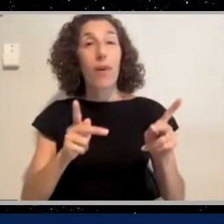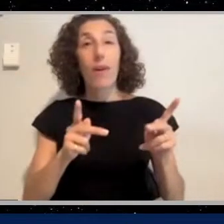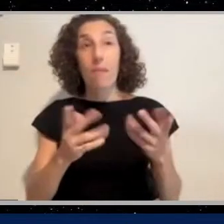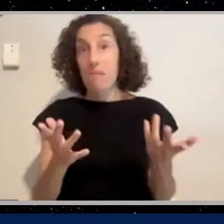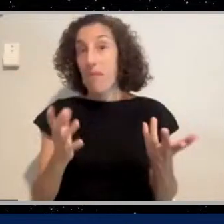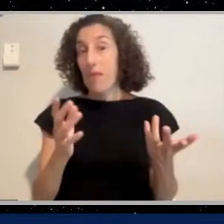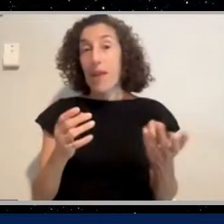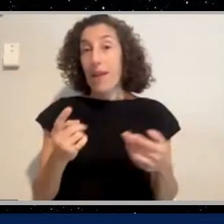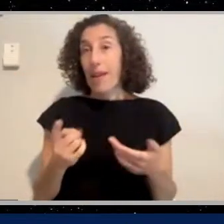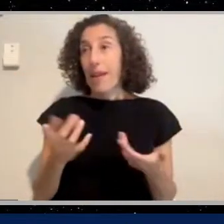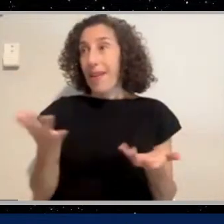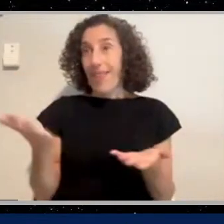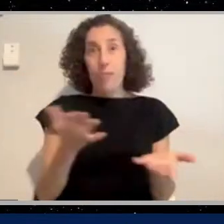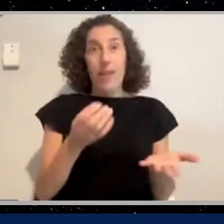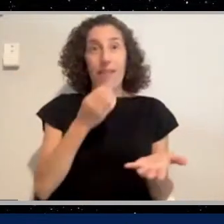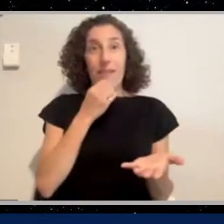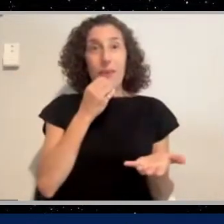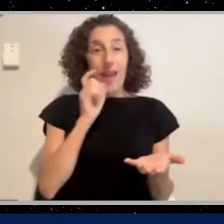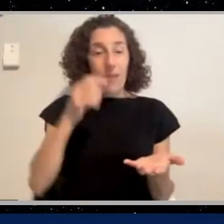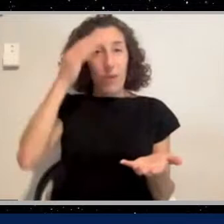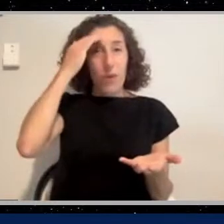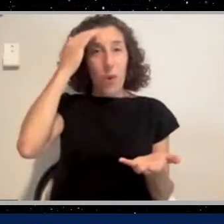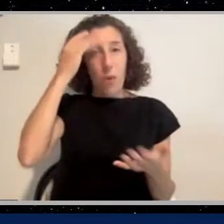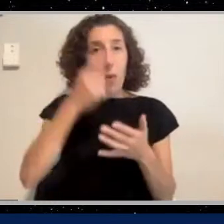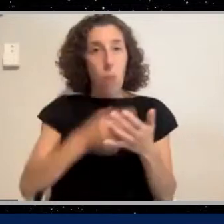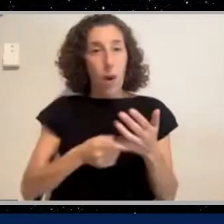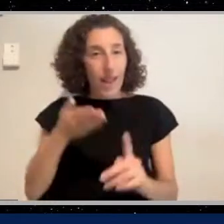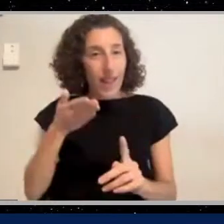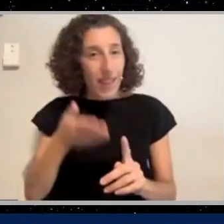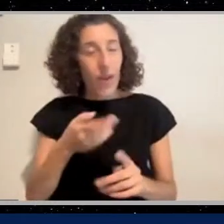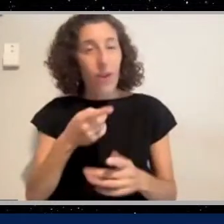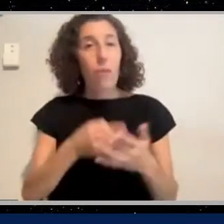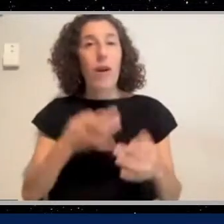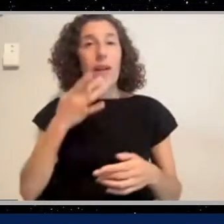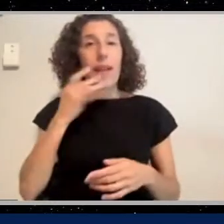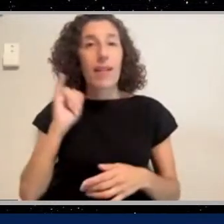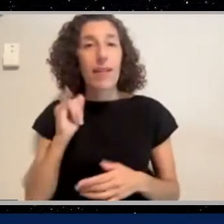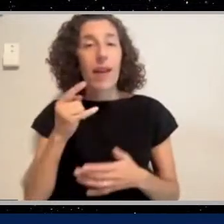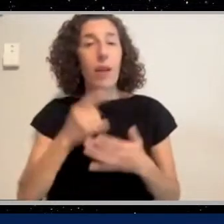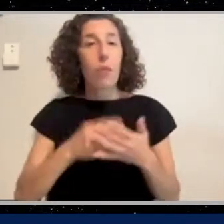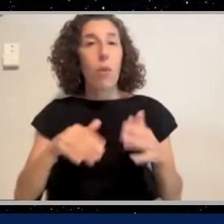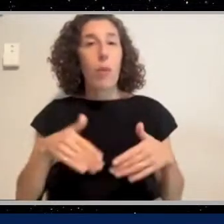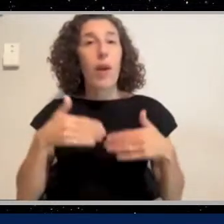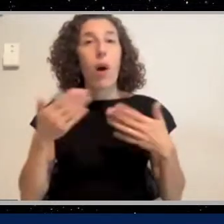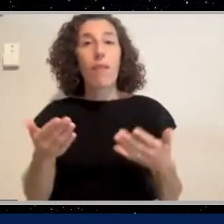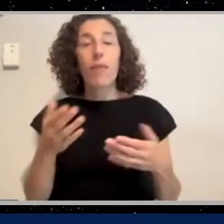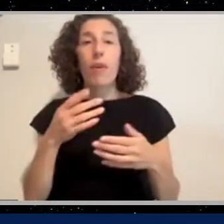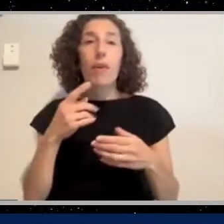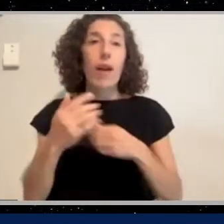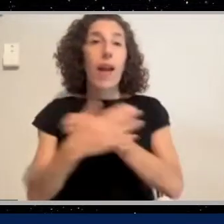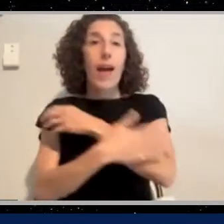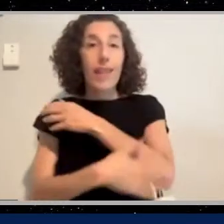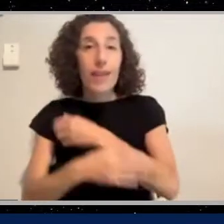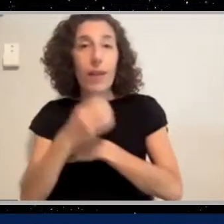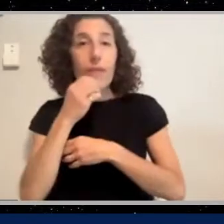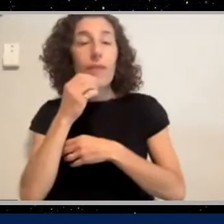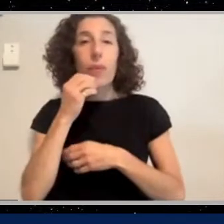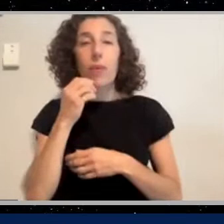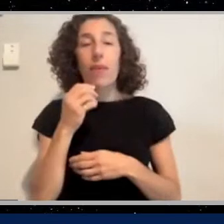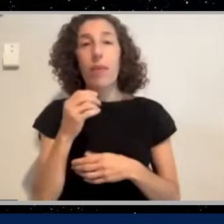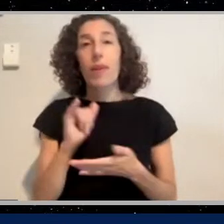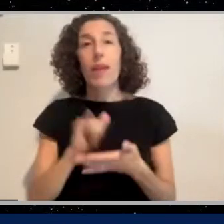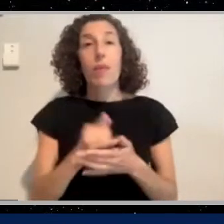or whatever, it may be, that it is acknowledging those diverse needs as well. And then